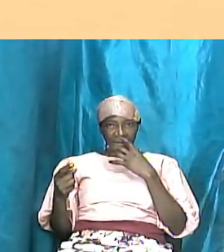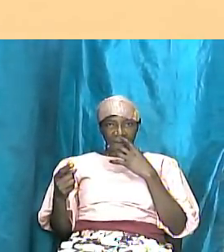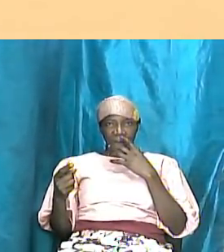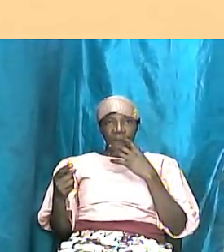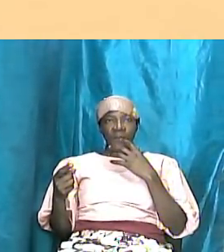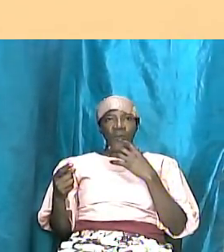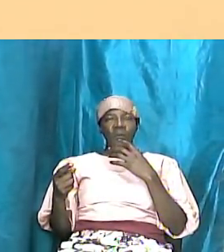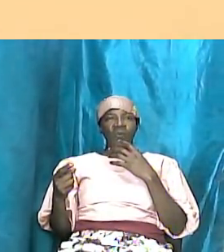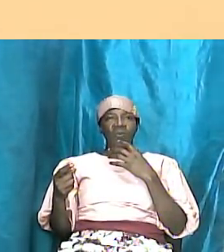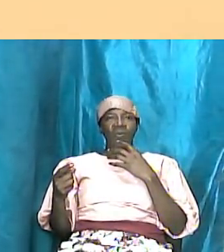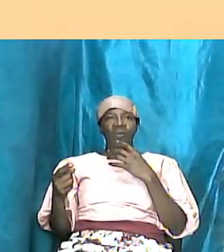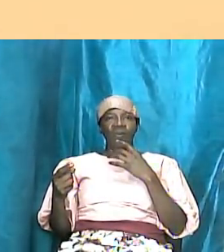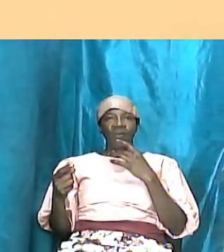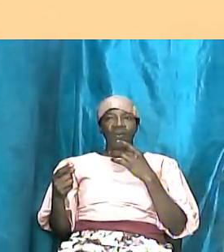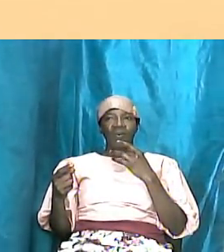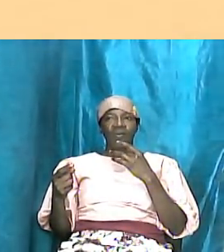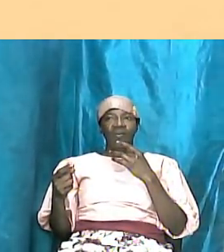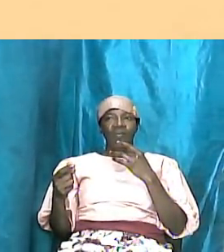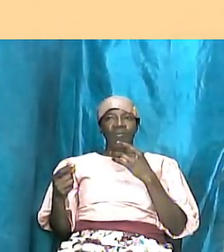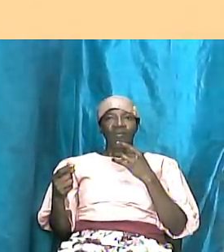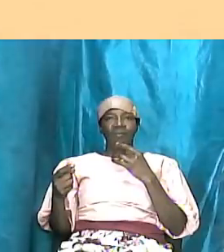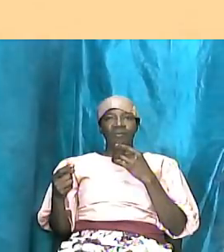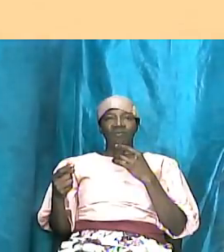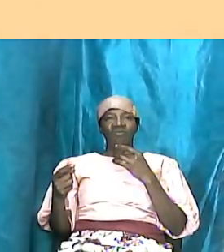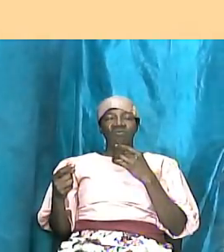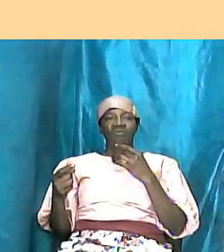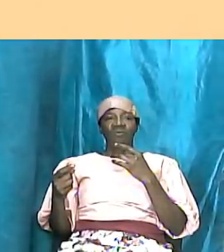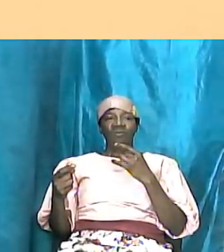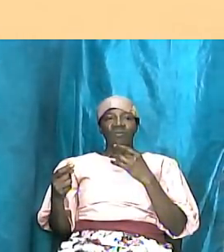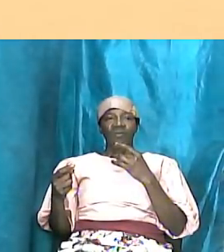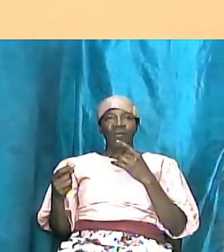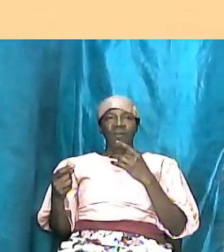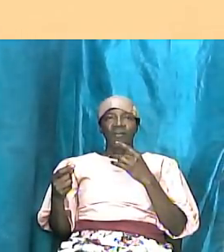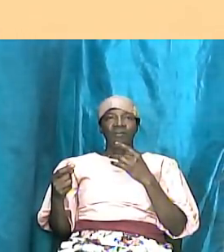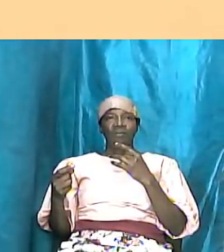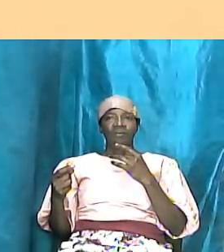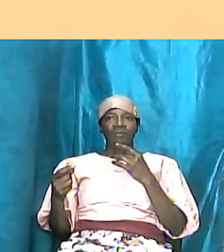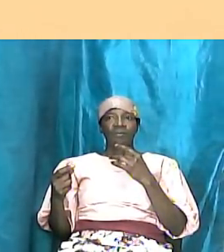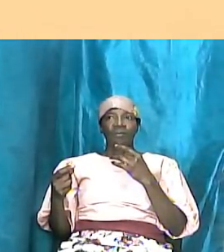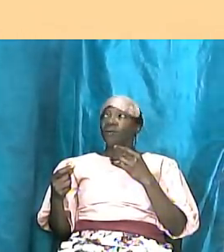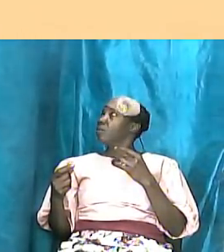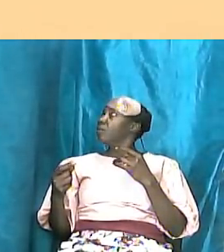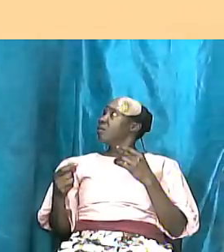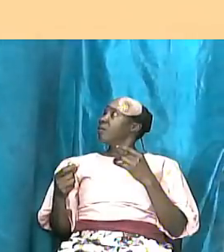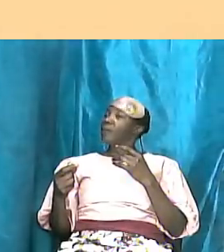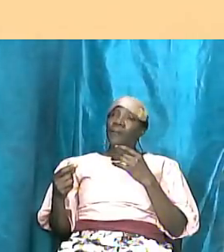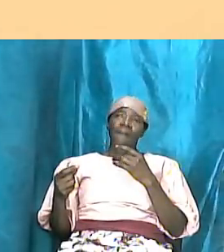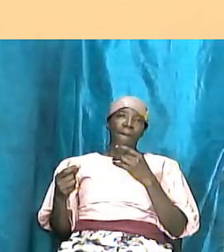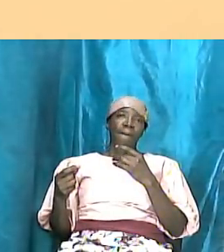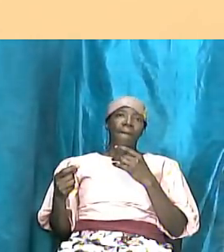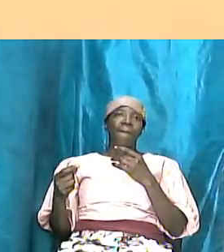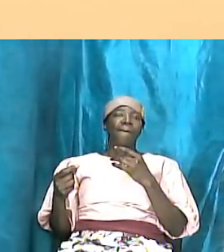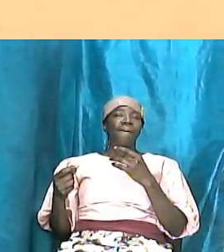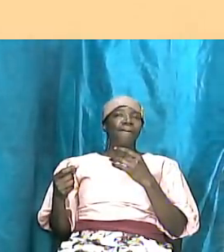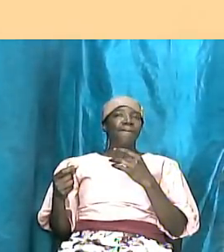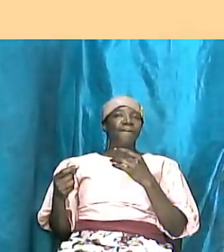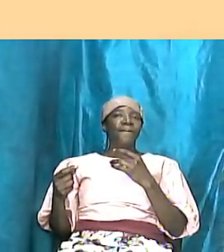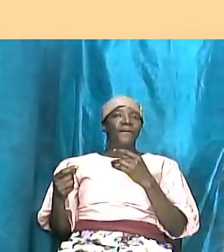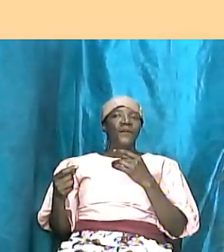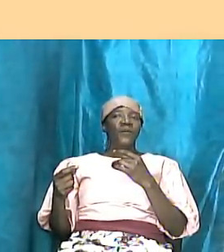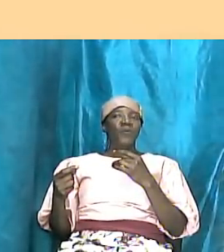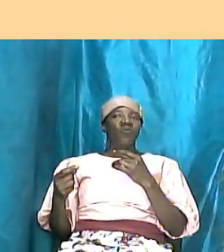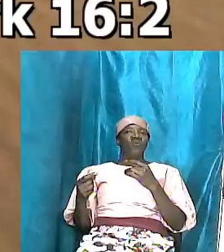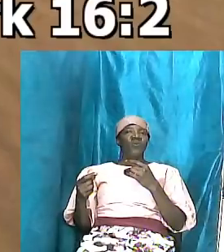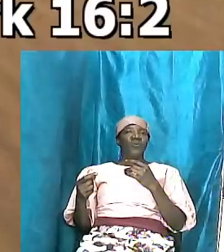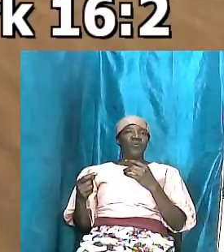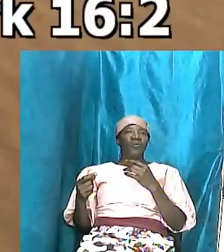now. Just realize that the time is upon us, and I will stop here. But when we look at it in Mark